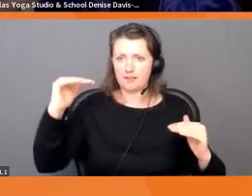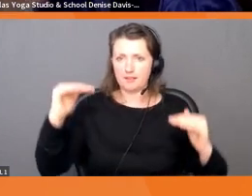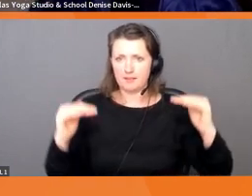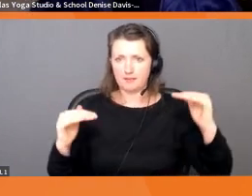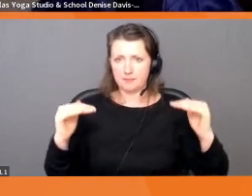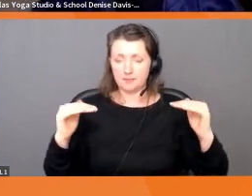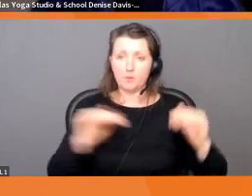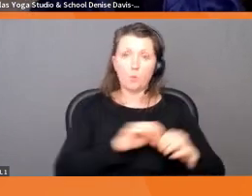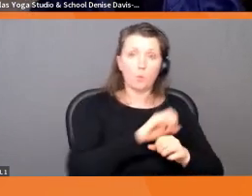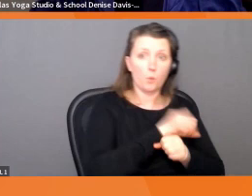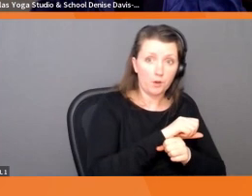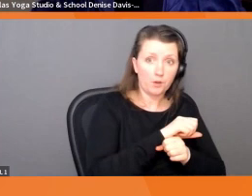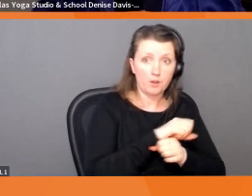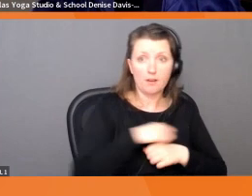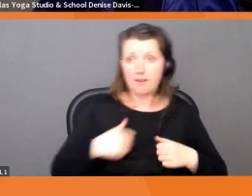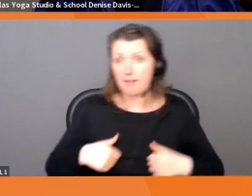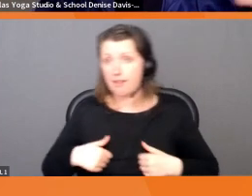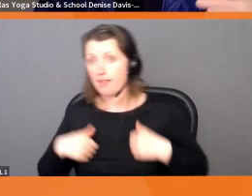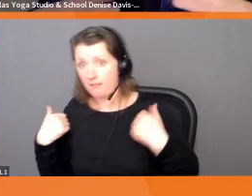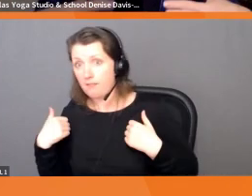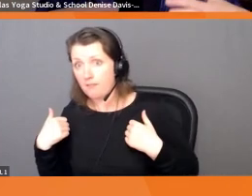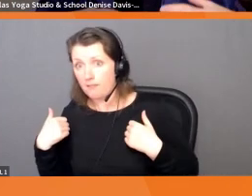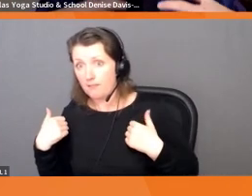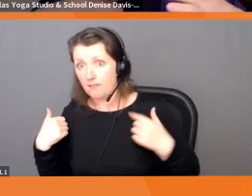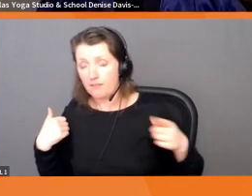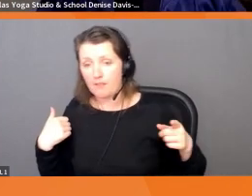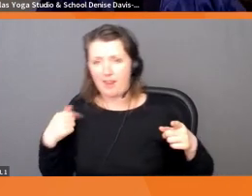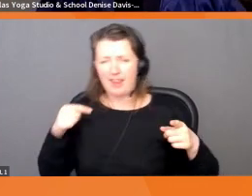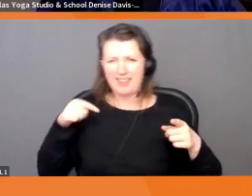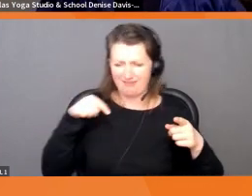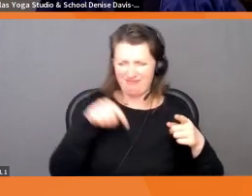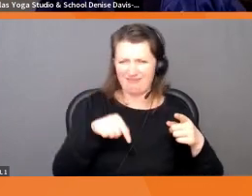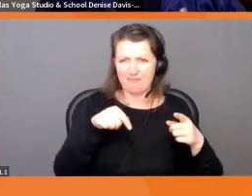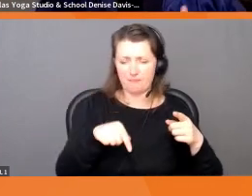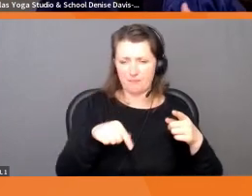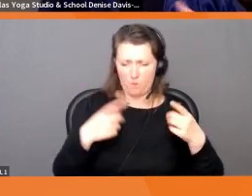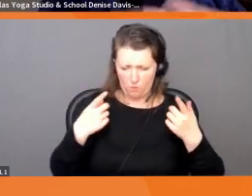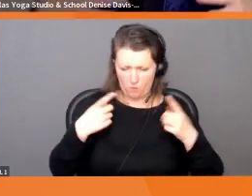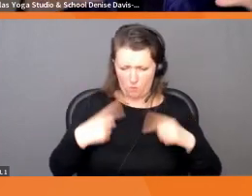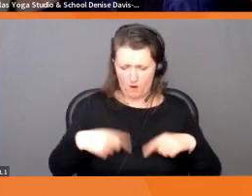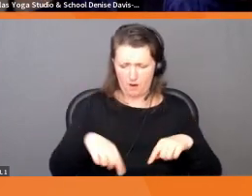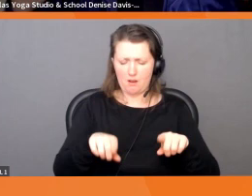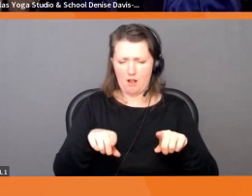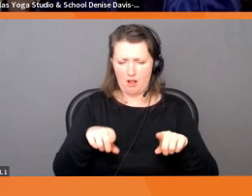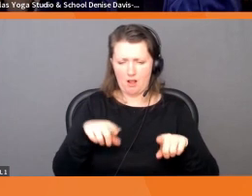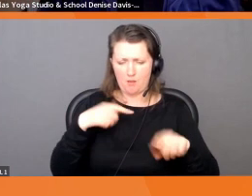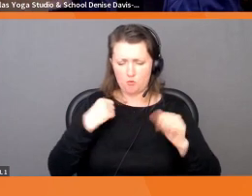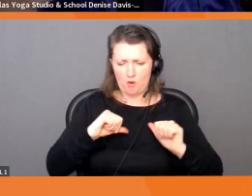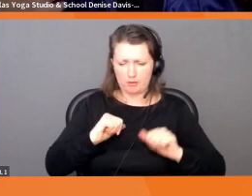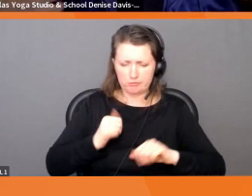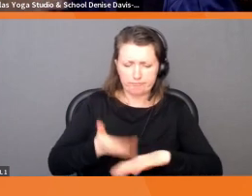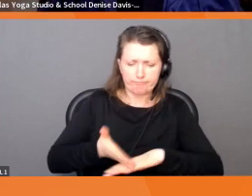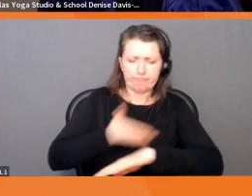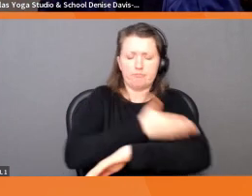life and the microcosm of what comes up when we're working on ourselves is really a